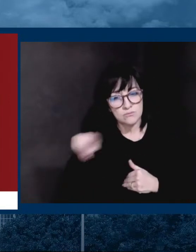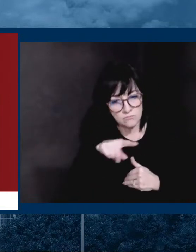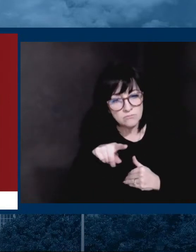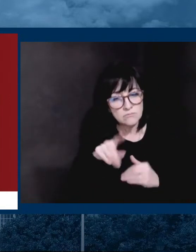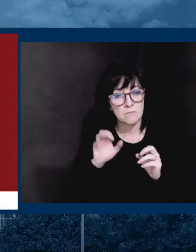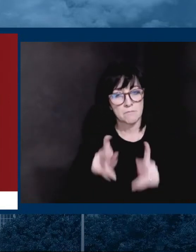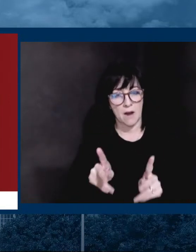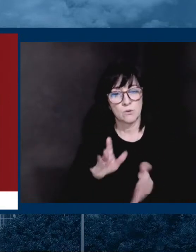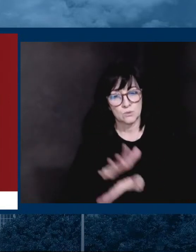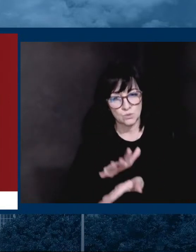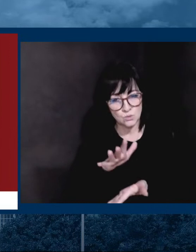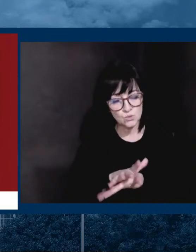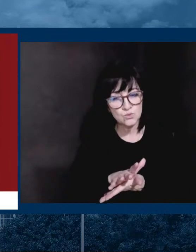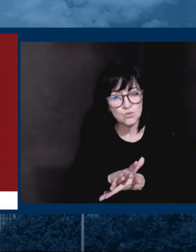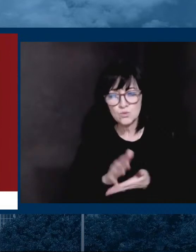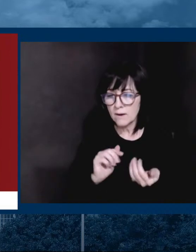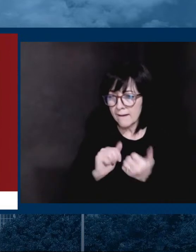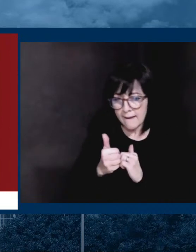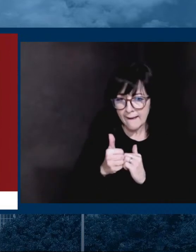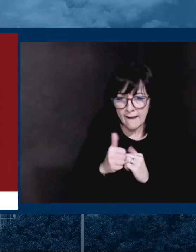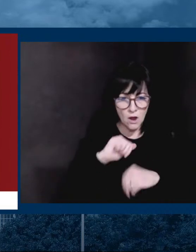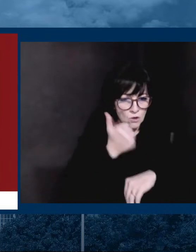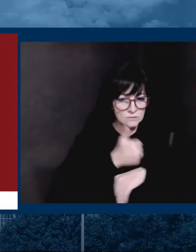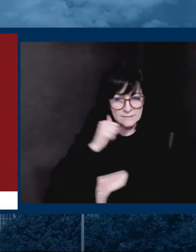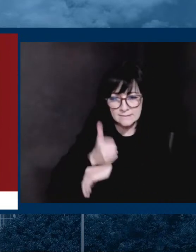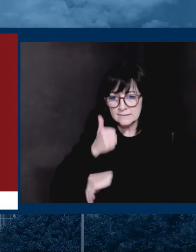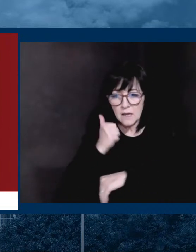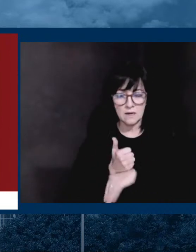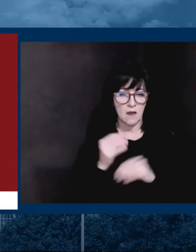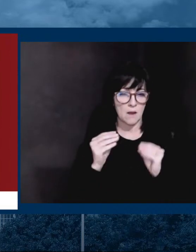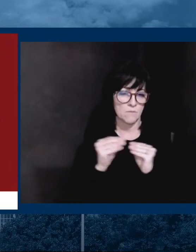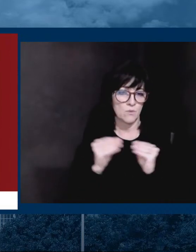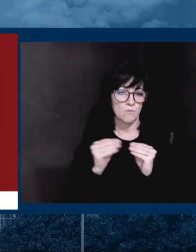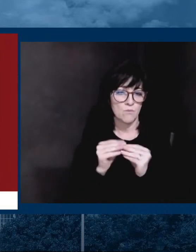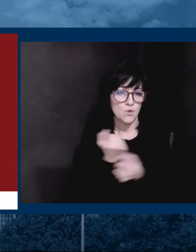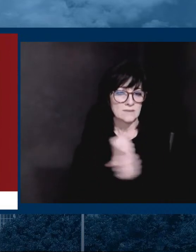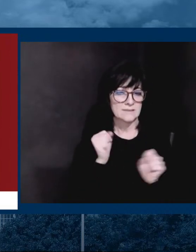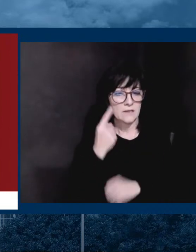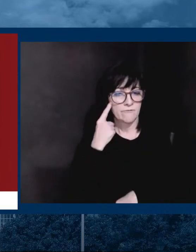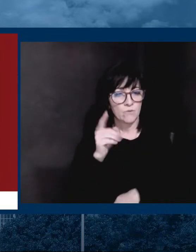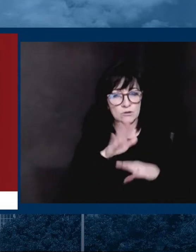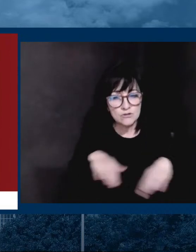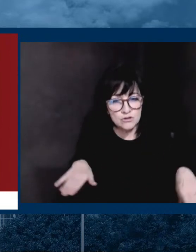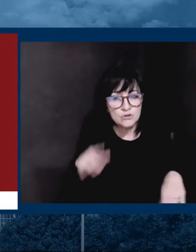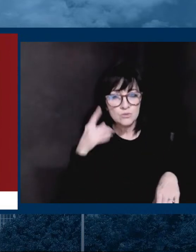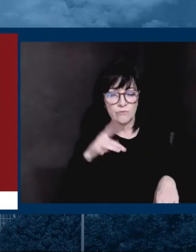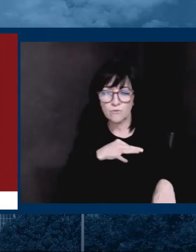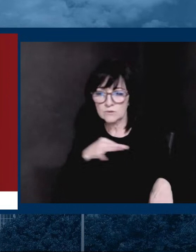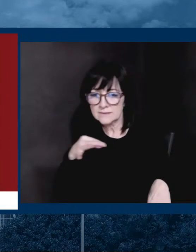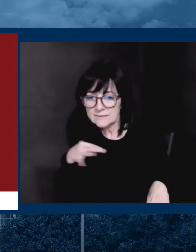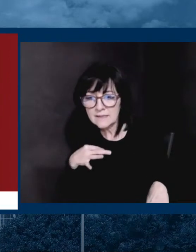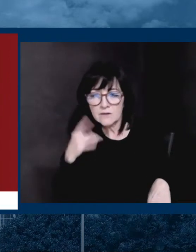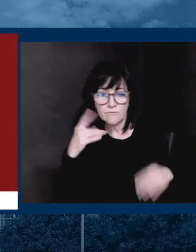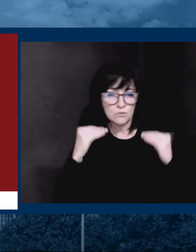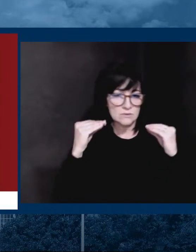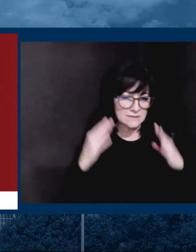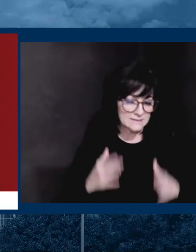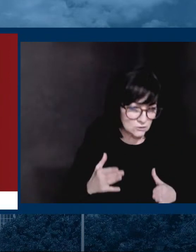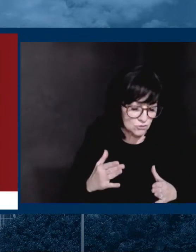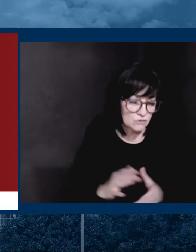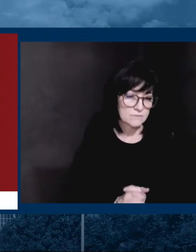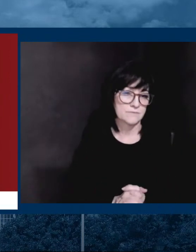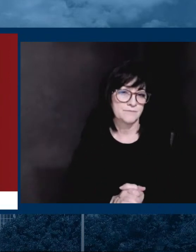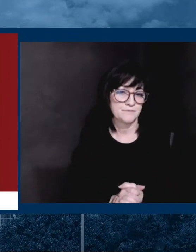place mechanisms that we can respond appropriately as need be. So a lot of testing, a lot